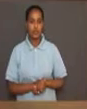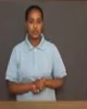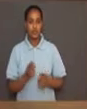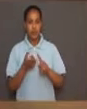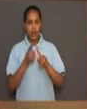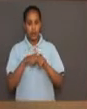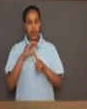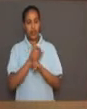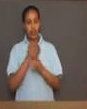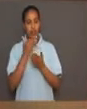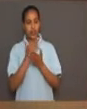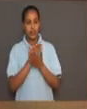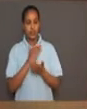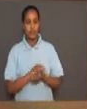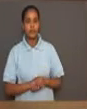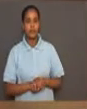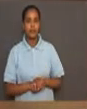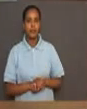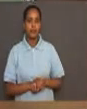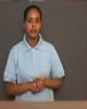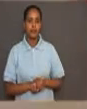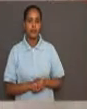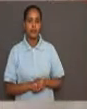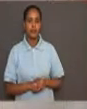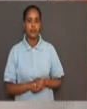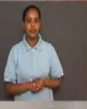Let's get back to our lesson.